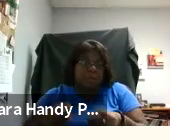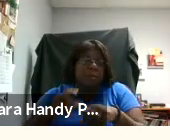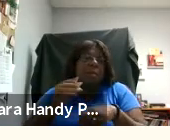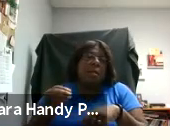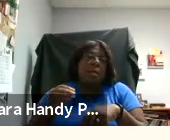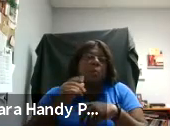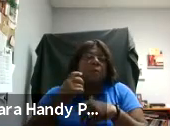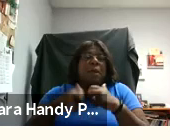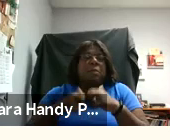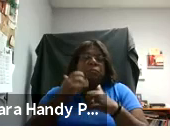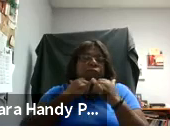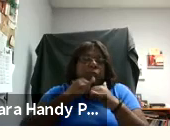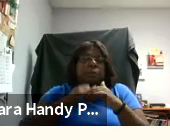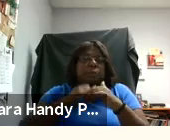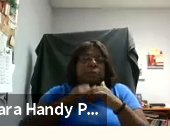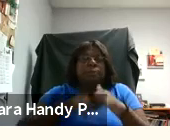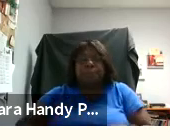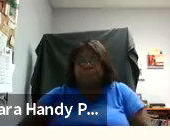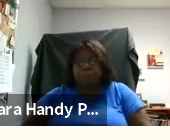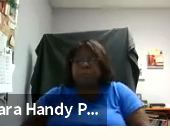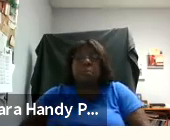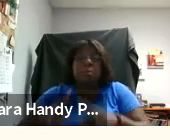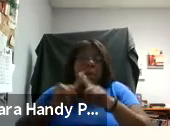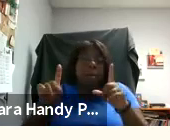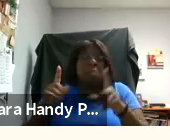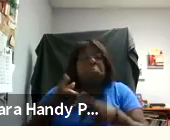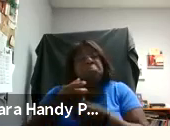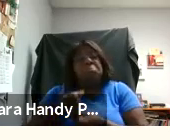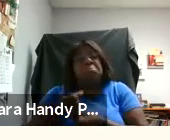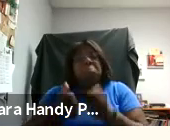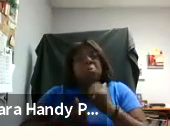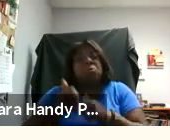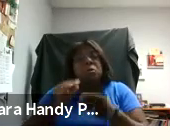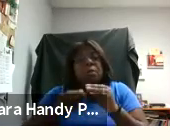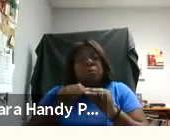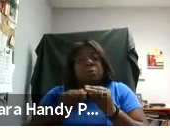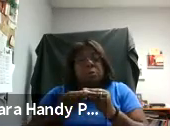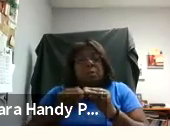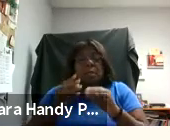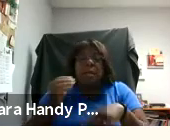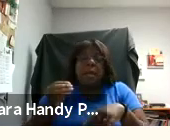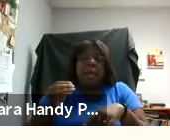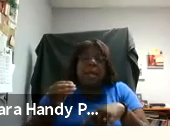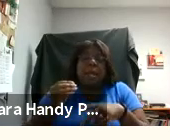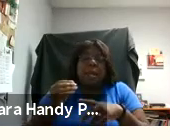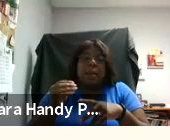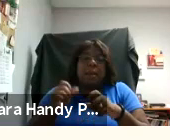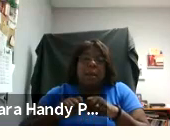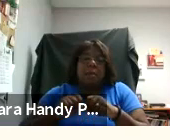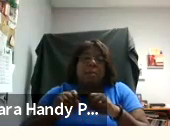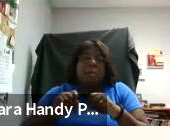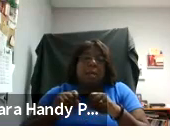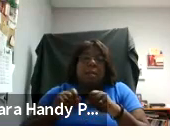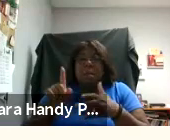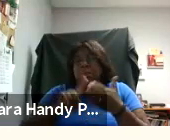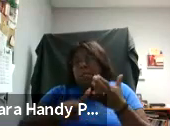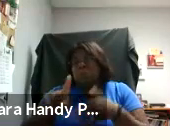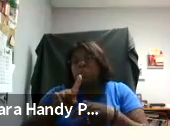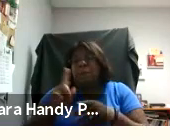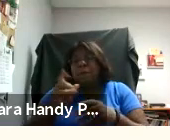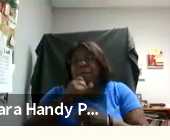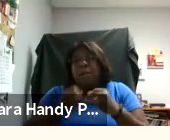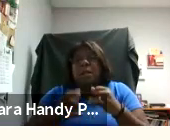in it. But I'm pretty confident in most of the numbers. And I will get that in the next week or so, finalizing out